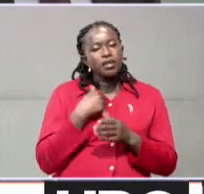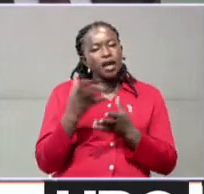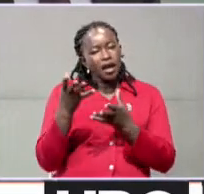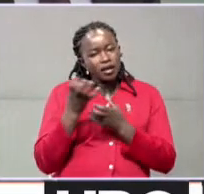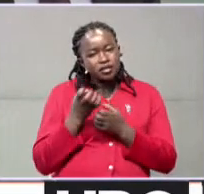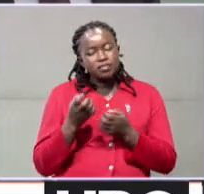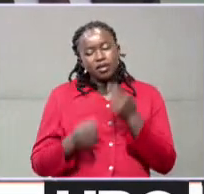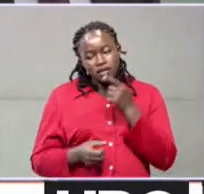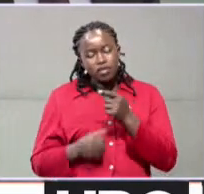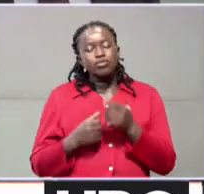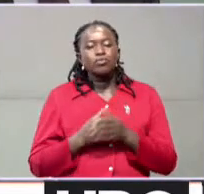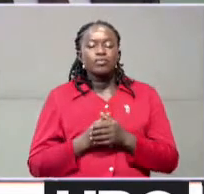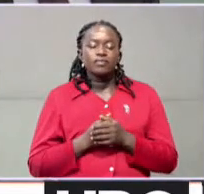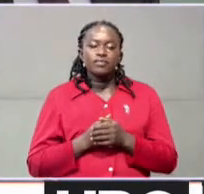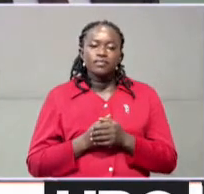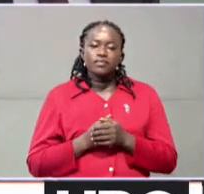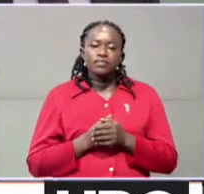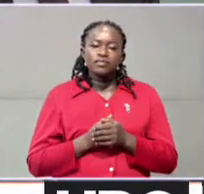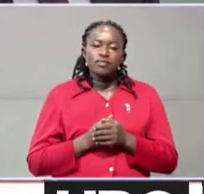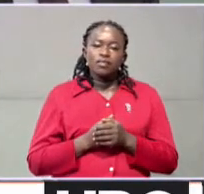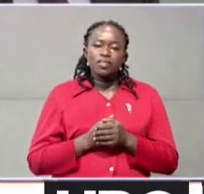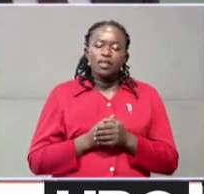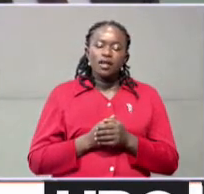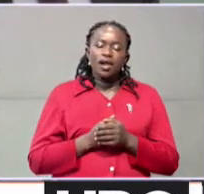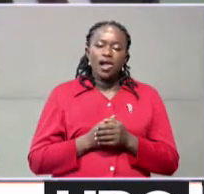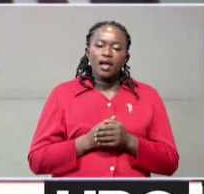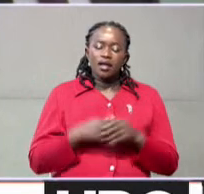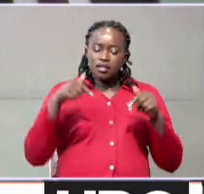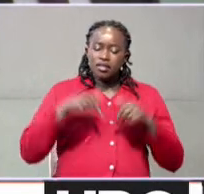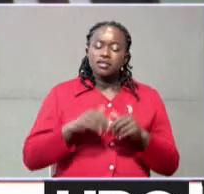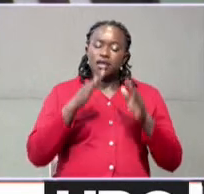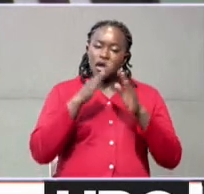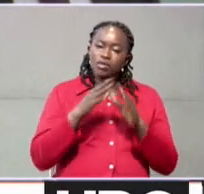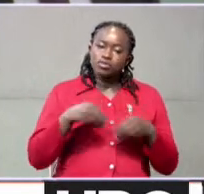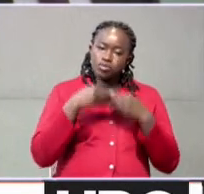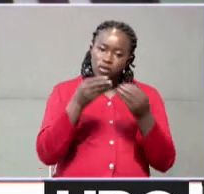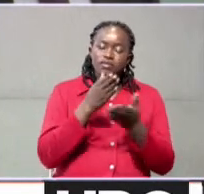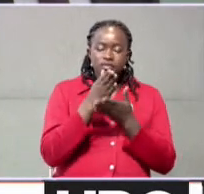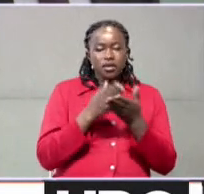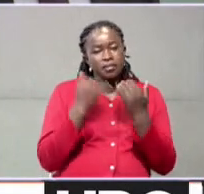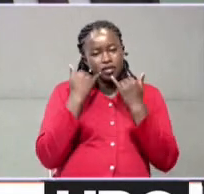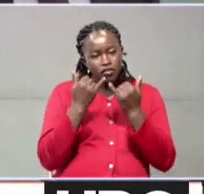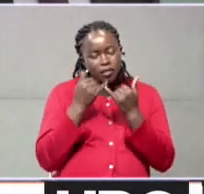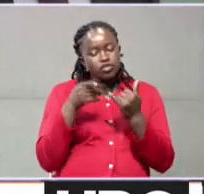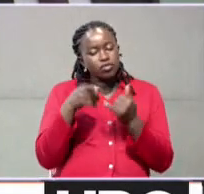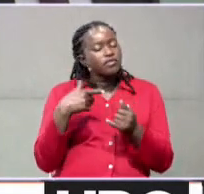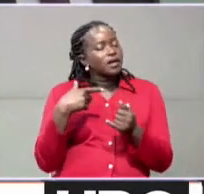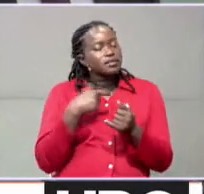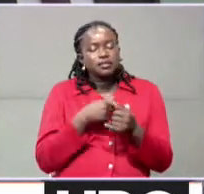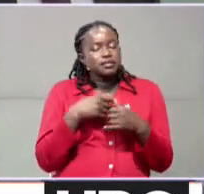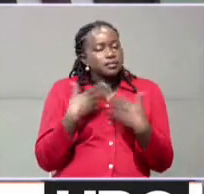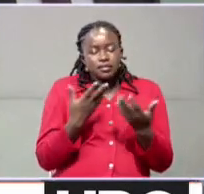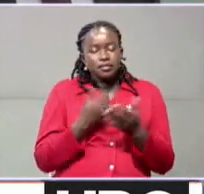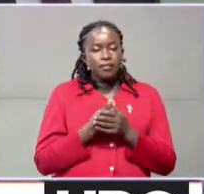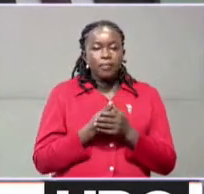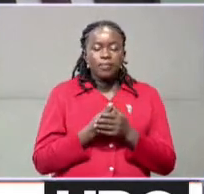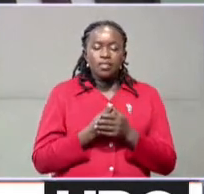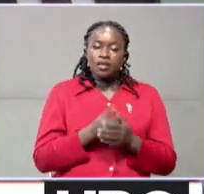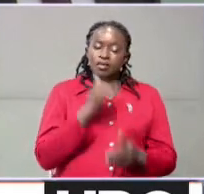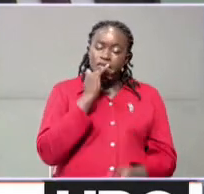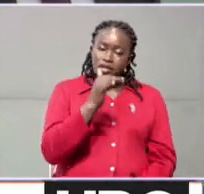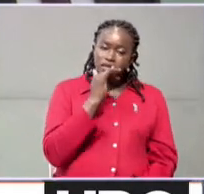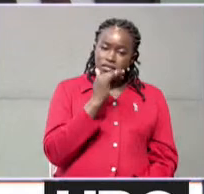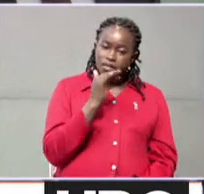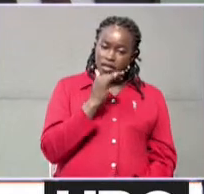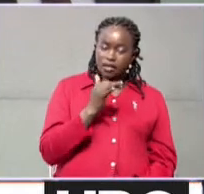at least furnish this house with some information on that vaccine mr speaker